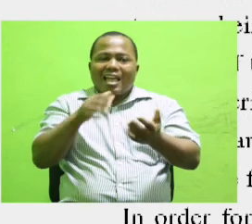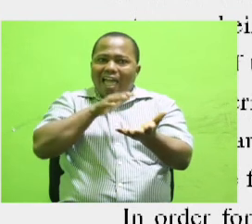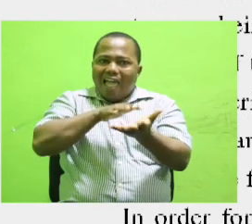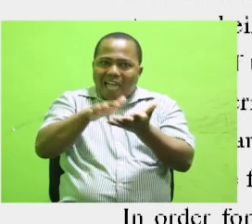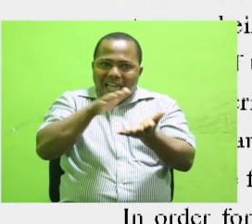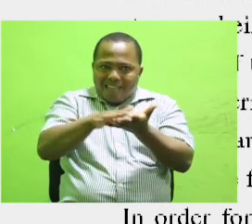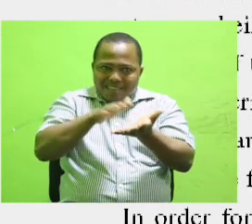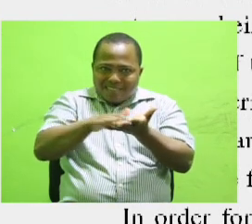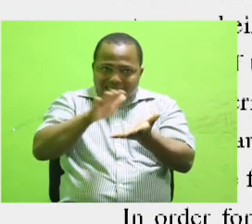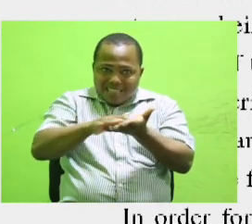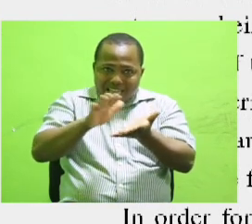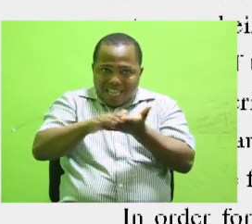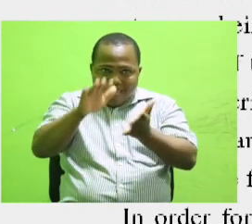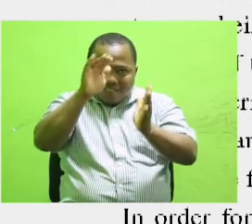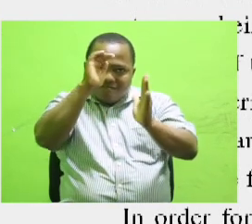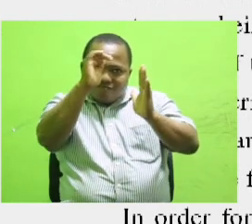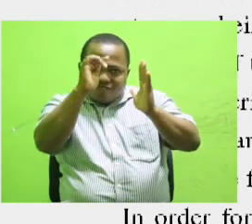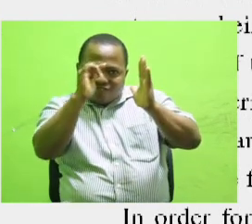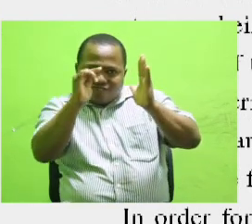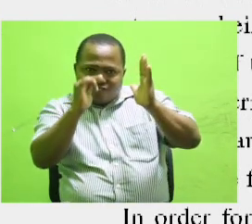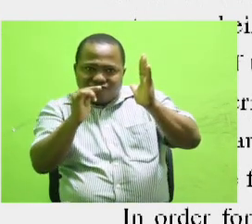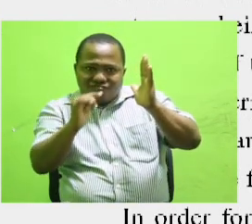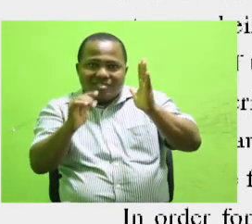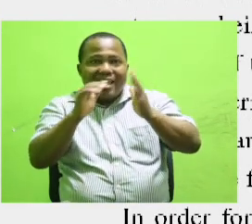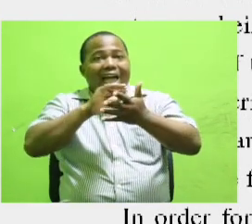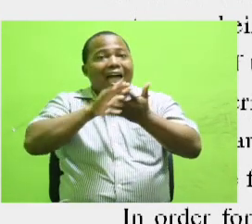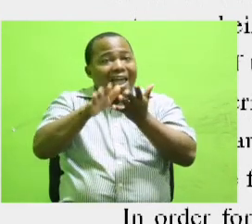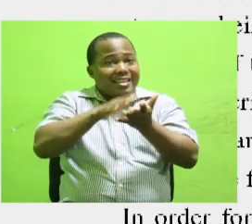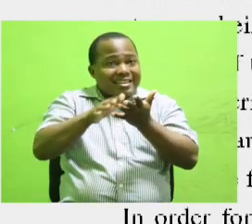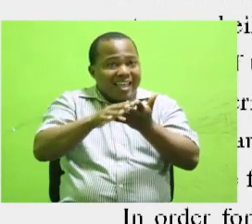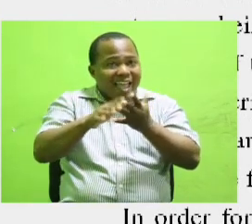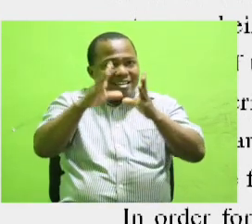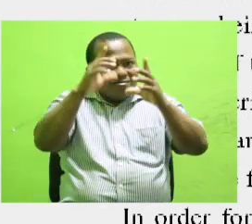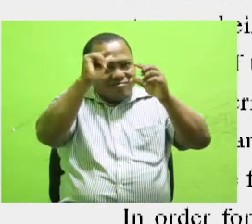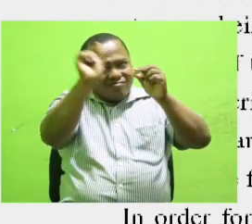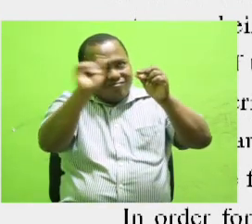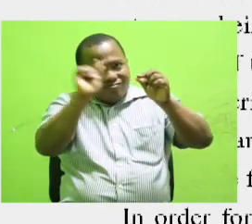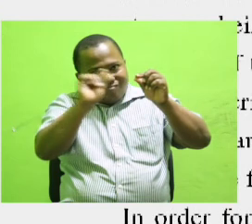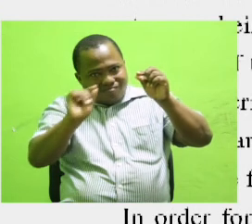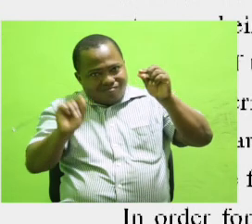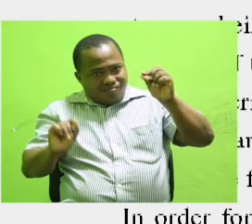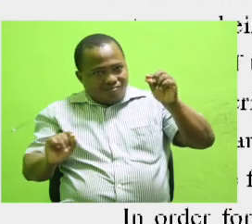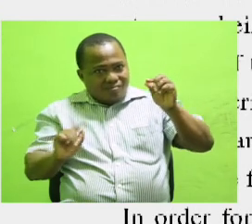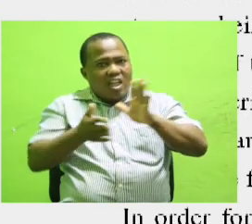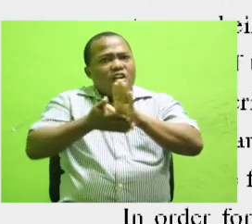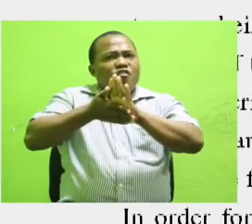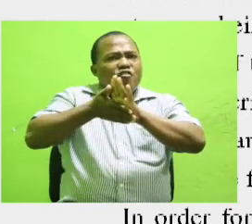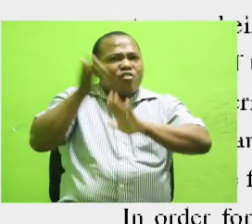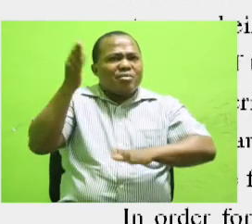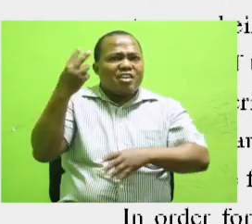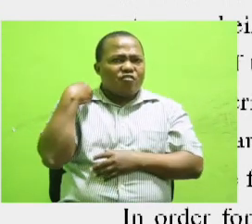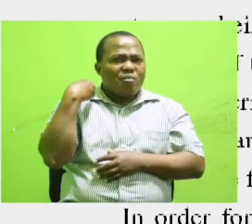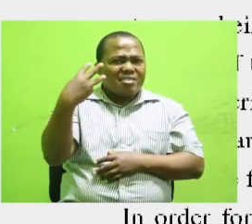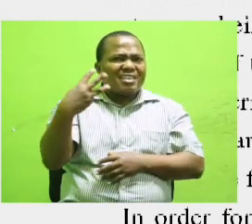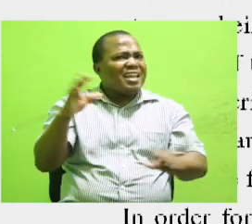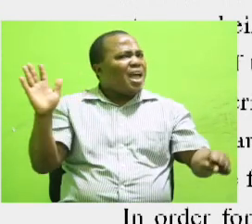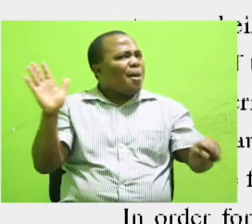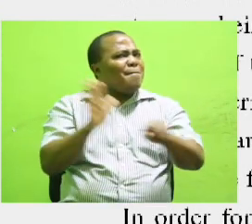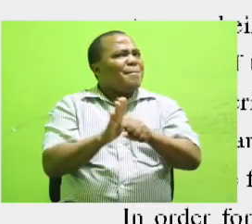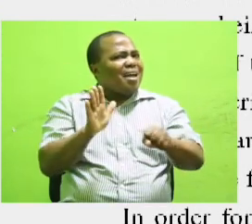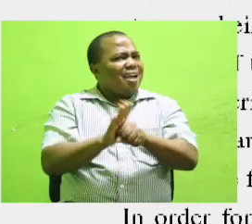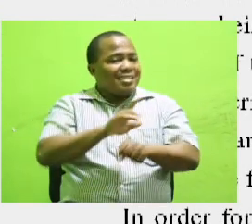form. As in Form 4, from the beginning of Form 3, most questions which you are